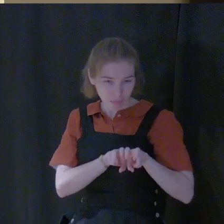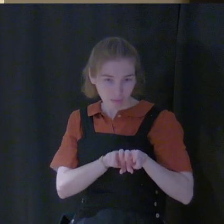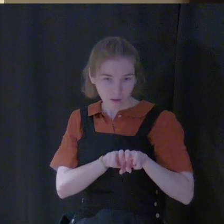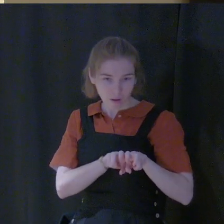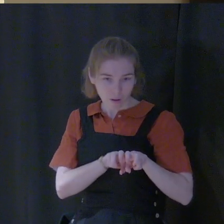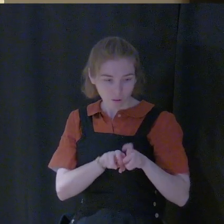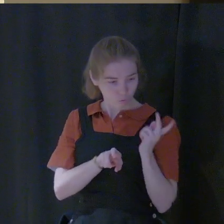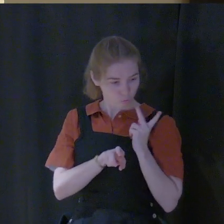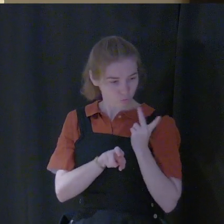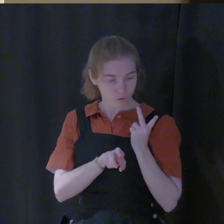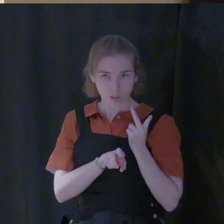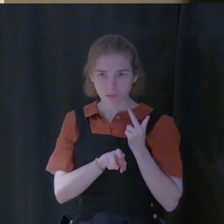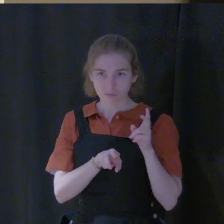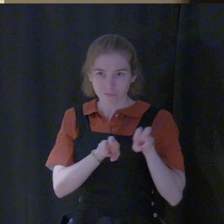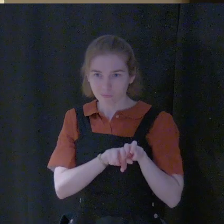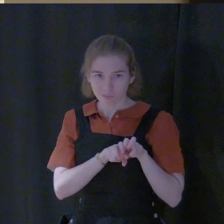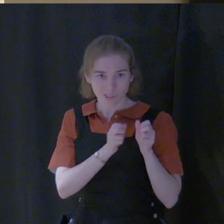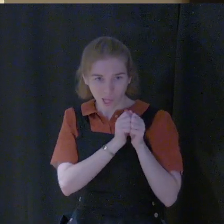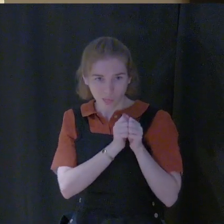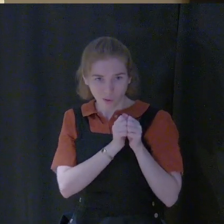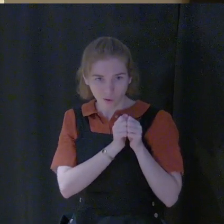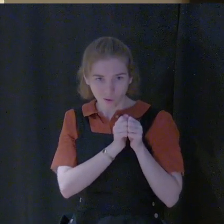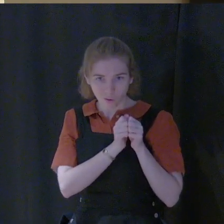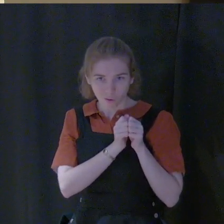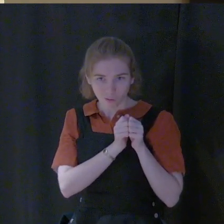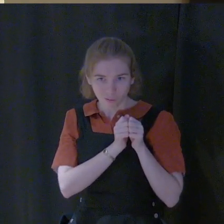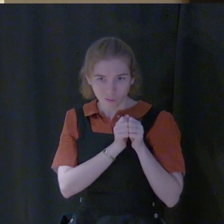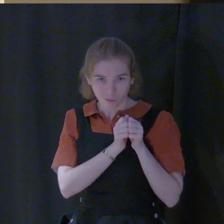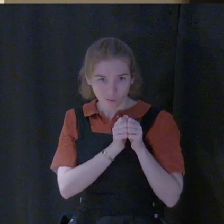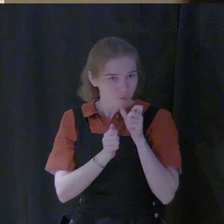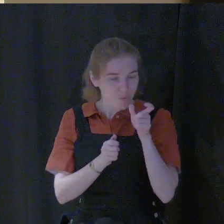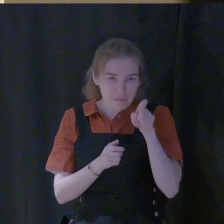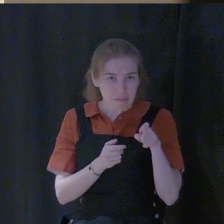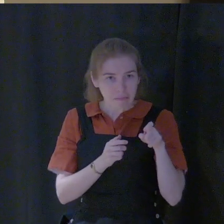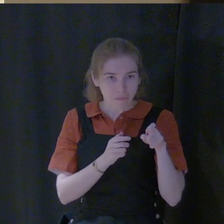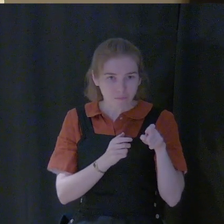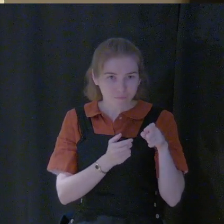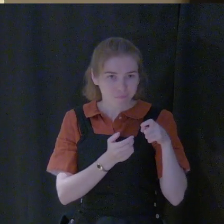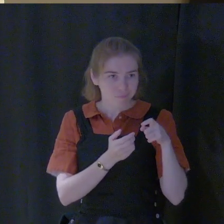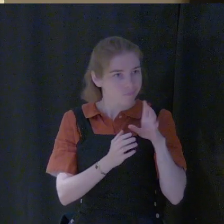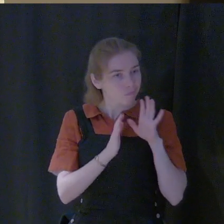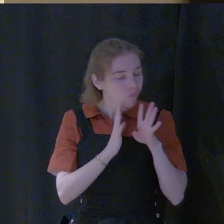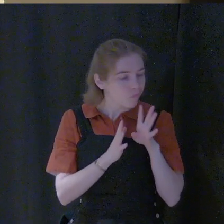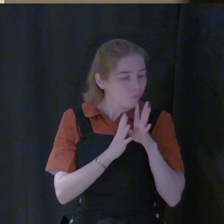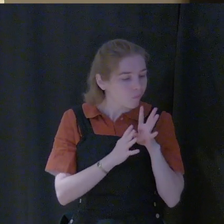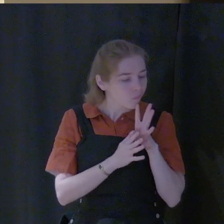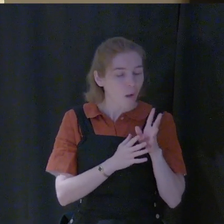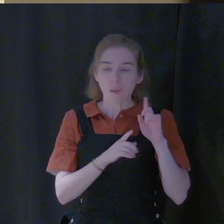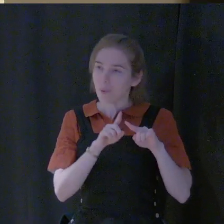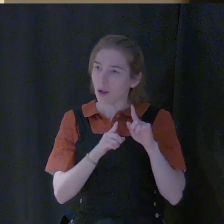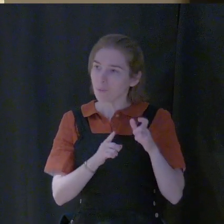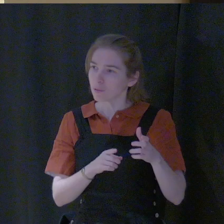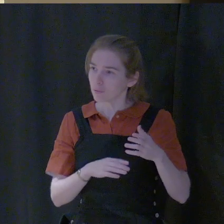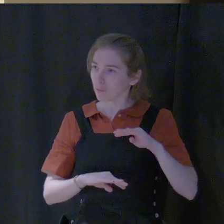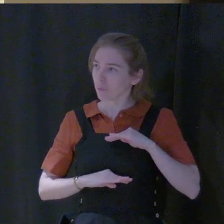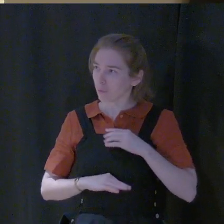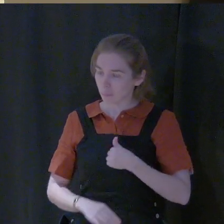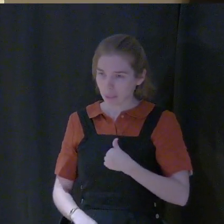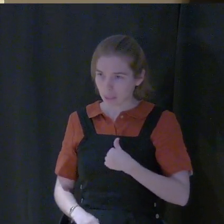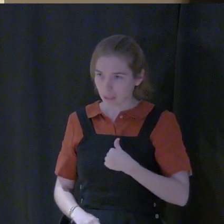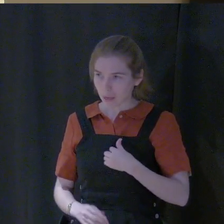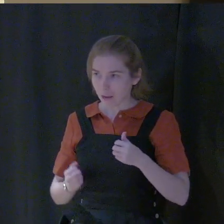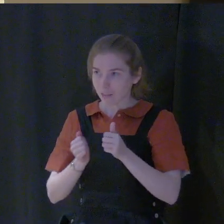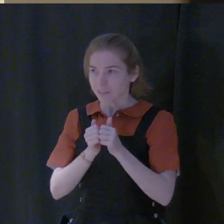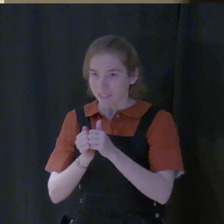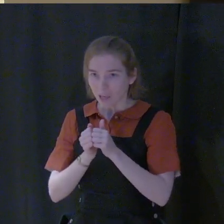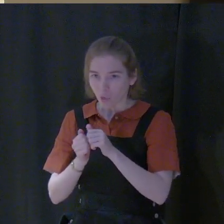together. We didn't have to talk, and I feel fulfilled. I know I'm strange. It's